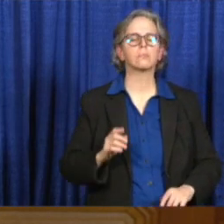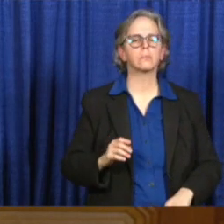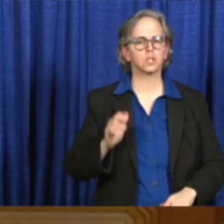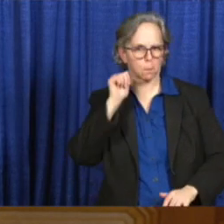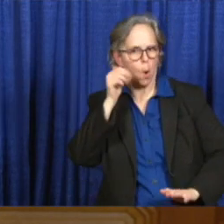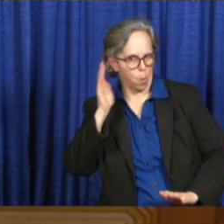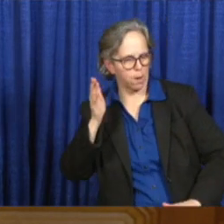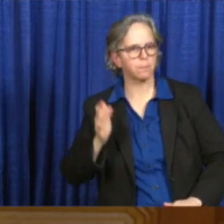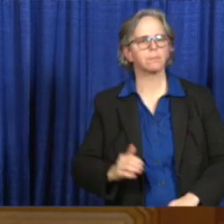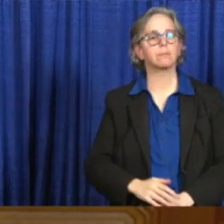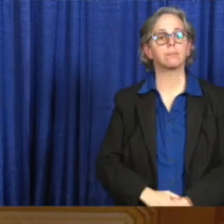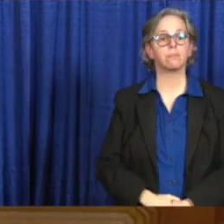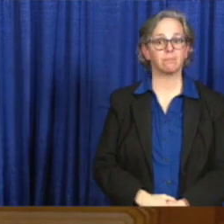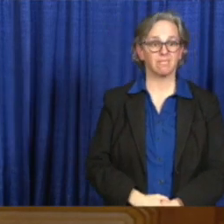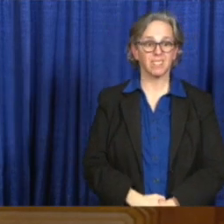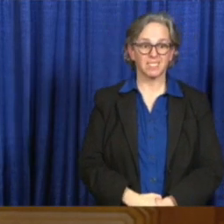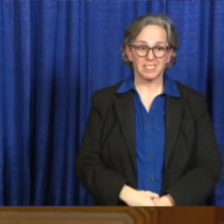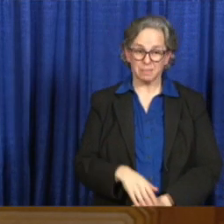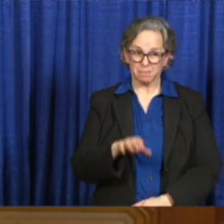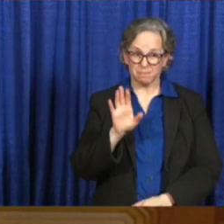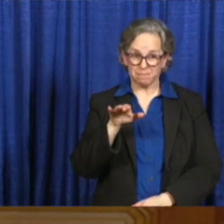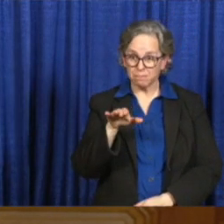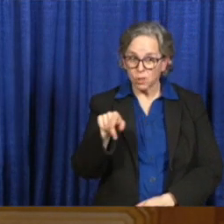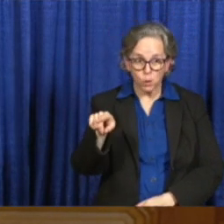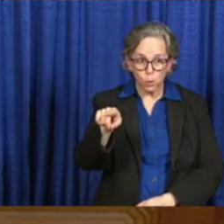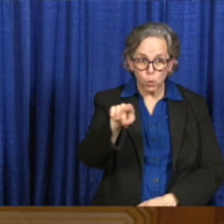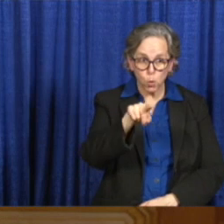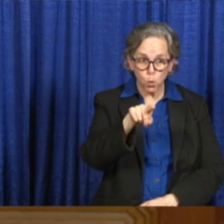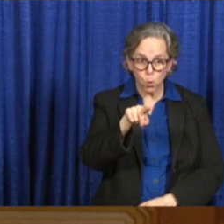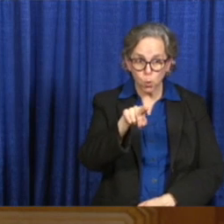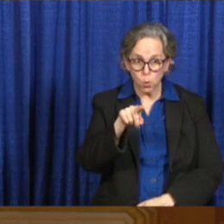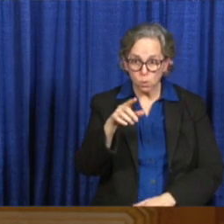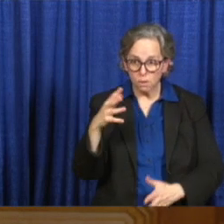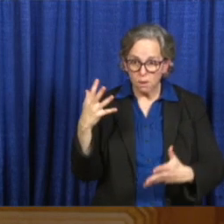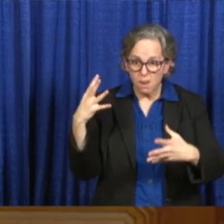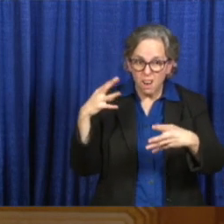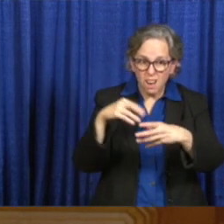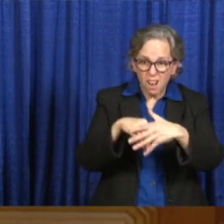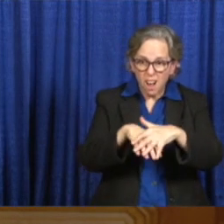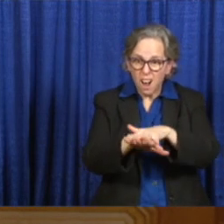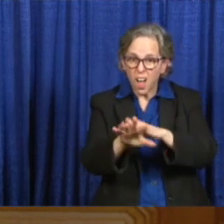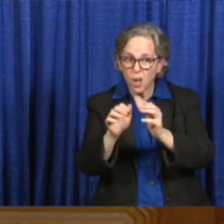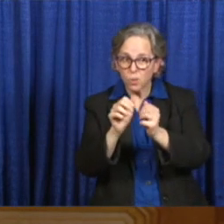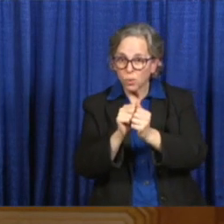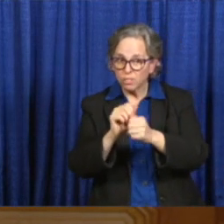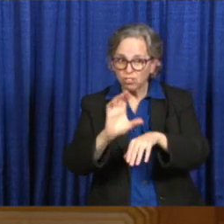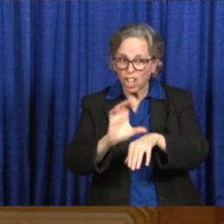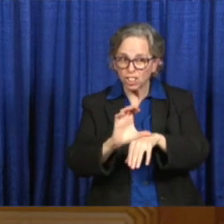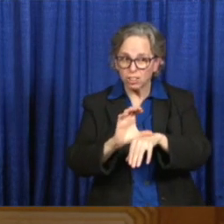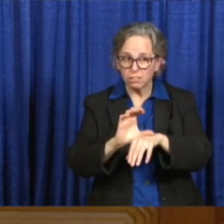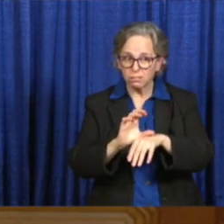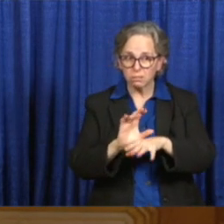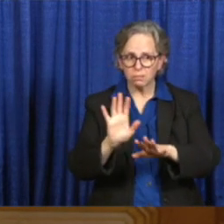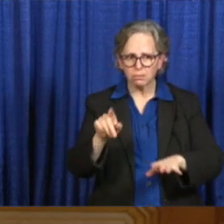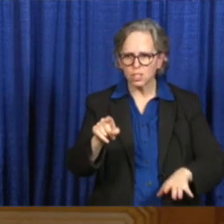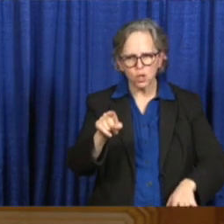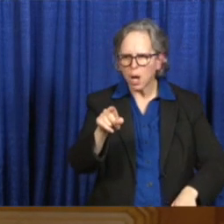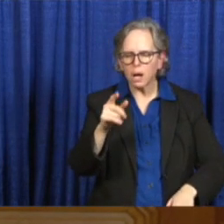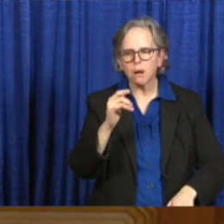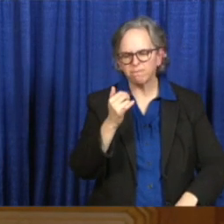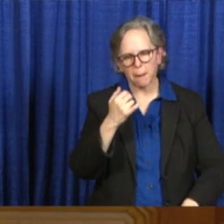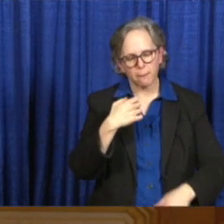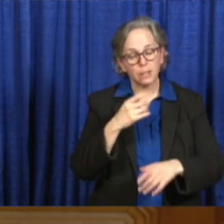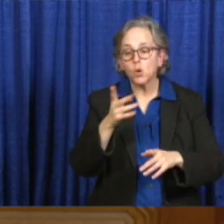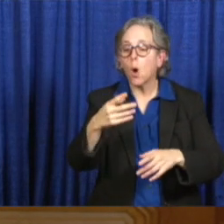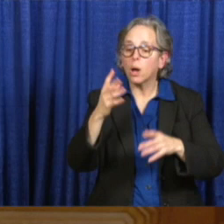anybody who goes into a big group of people is making a very, very serious mistake.